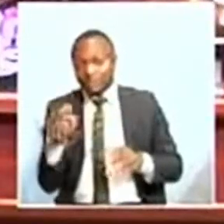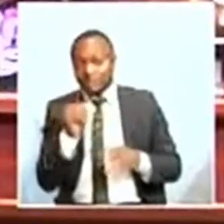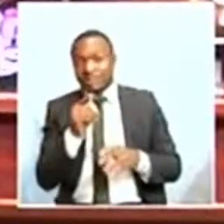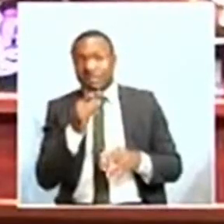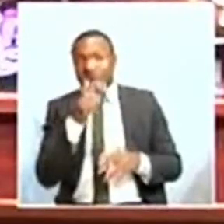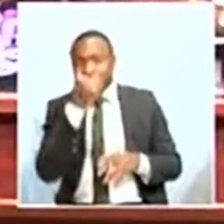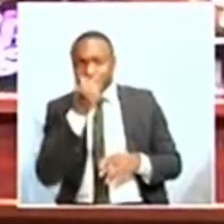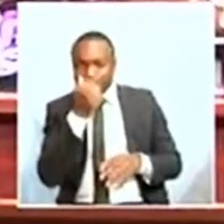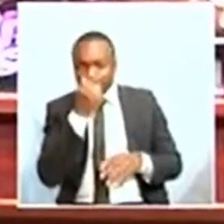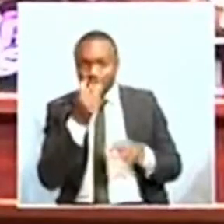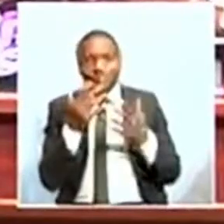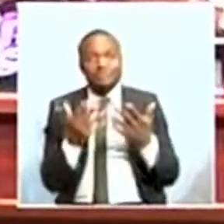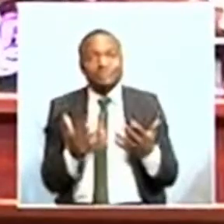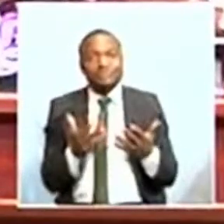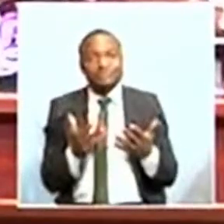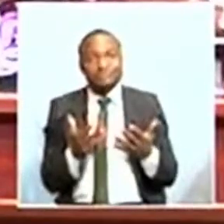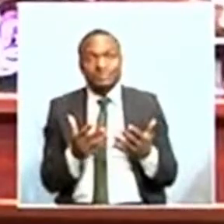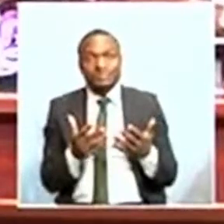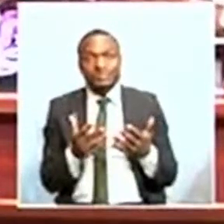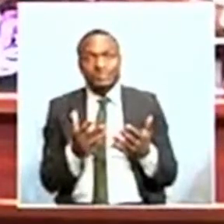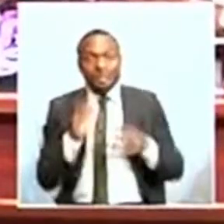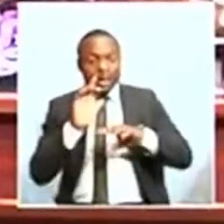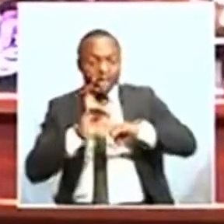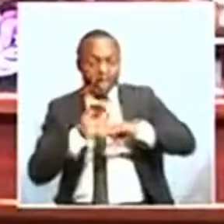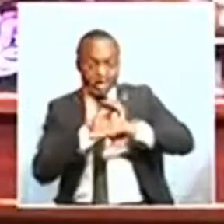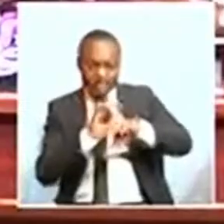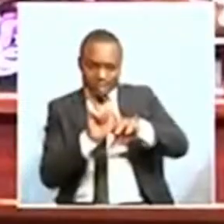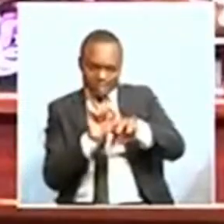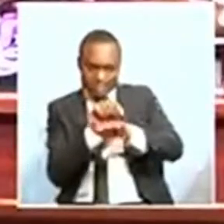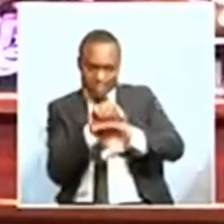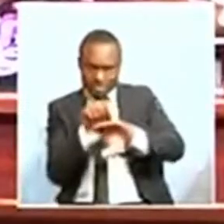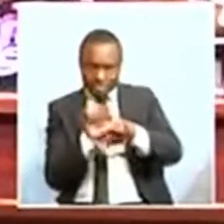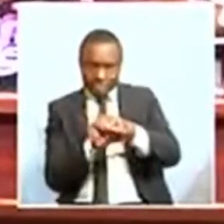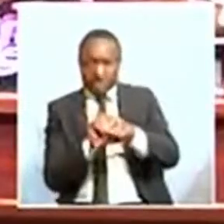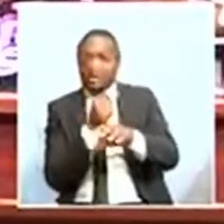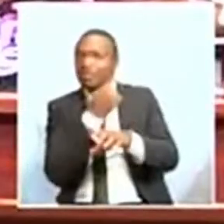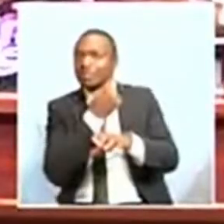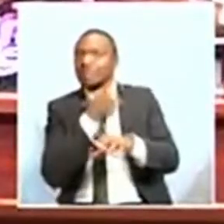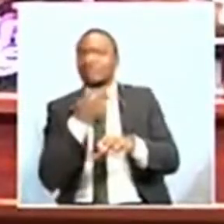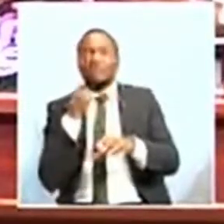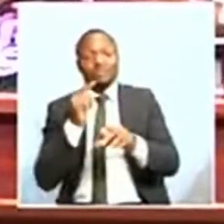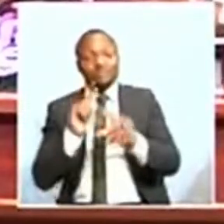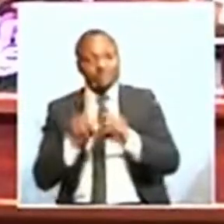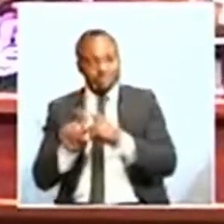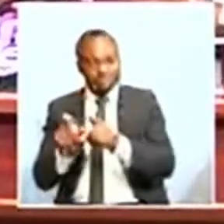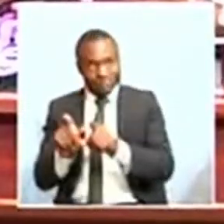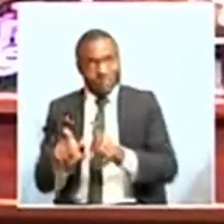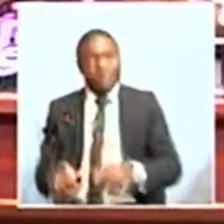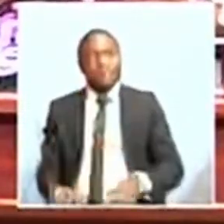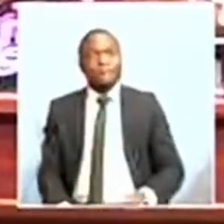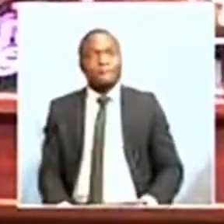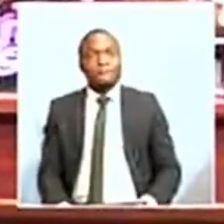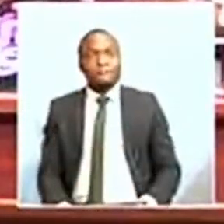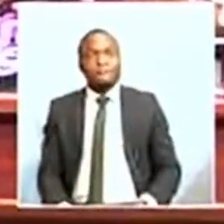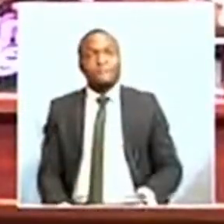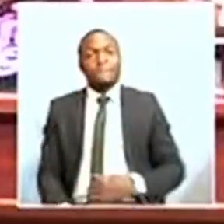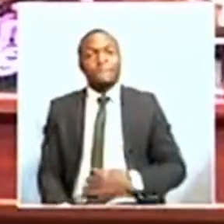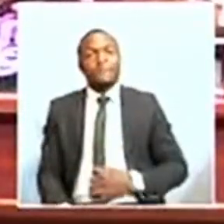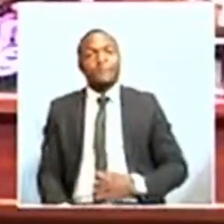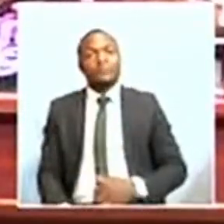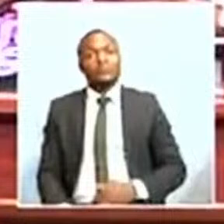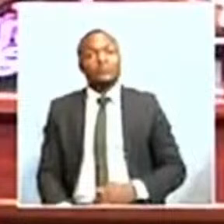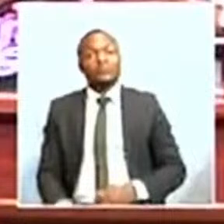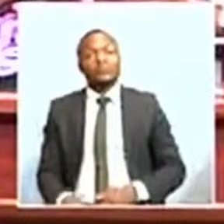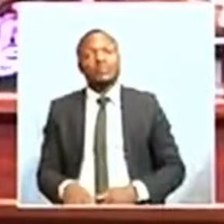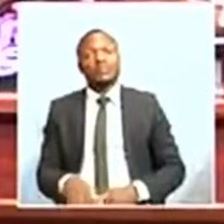fever, body aches, and rash, and monitor yourself for symptoms if you suspect you have been exposed. If